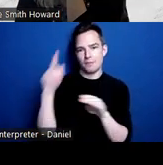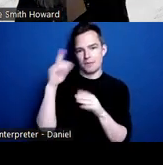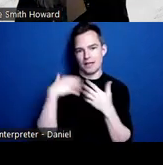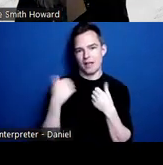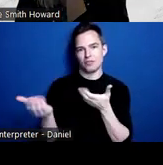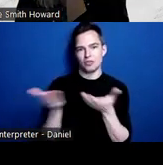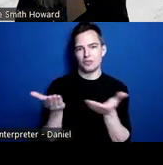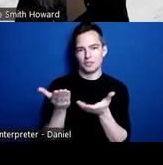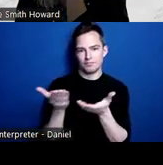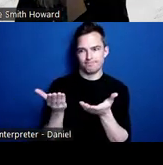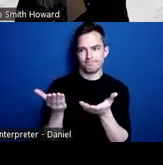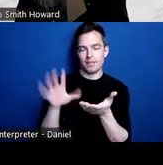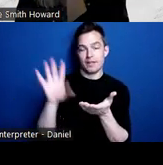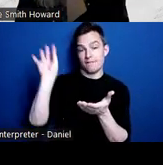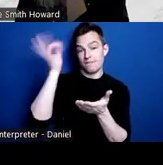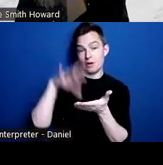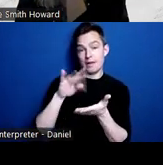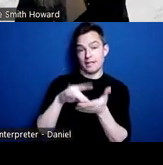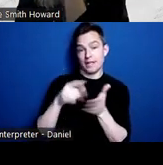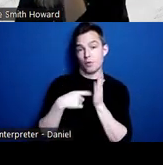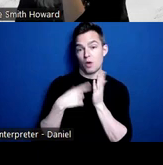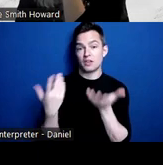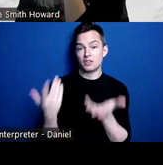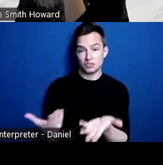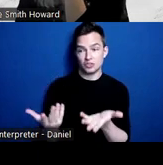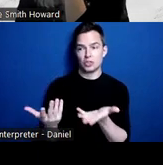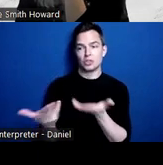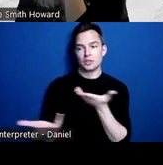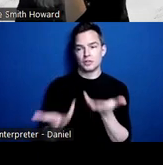that federal Medicaid requires. So